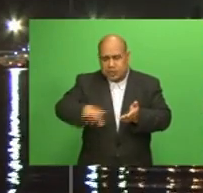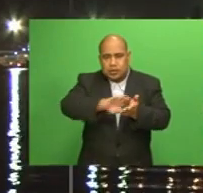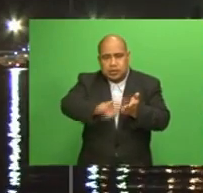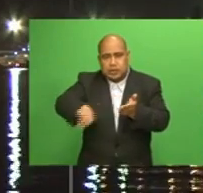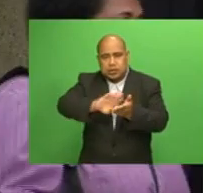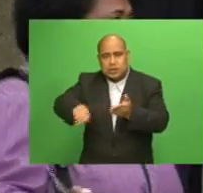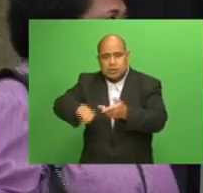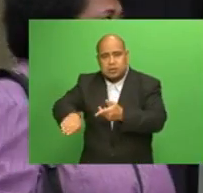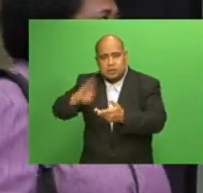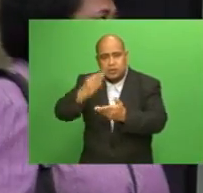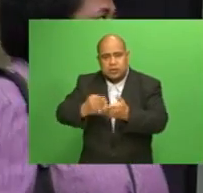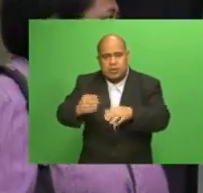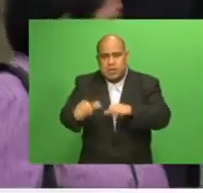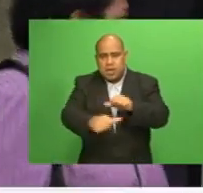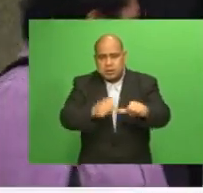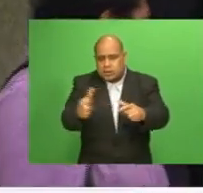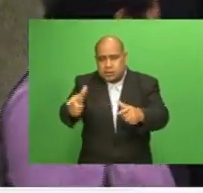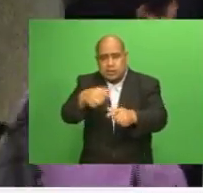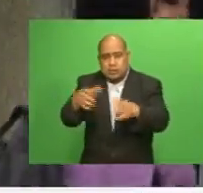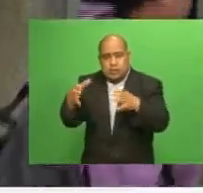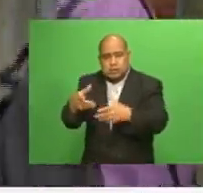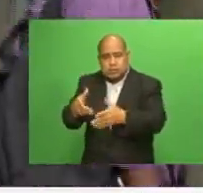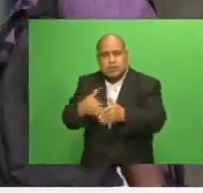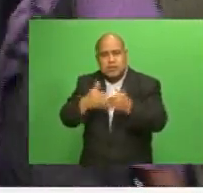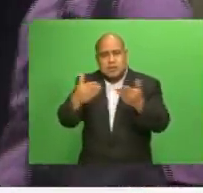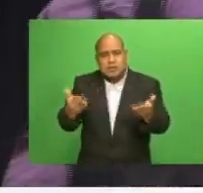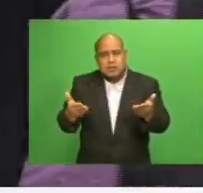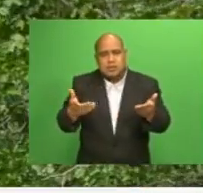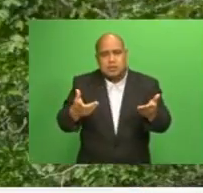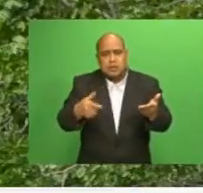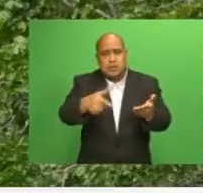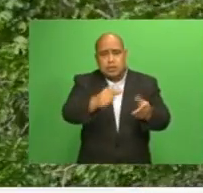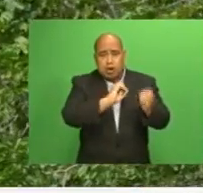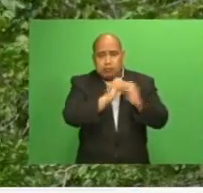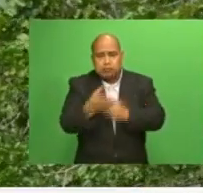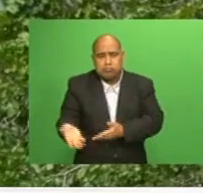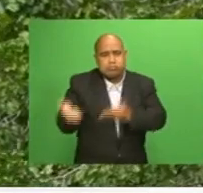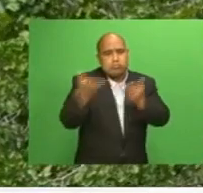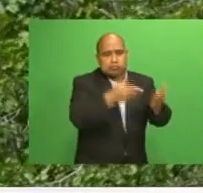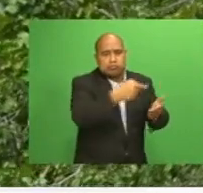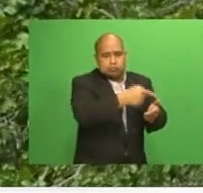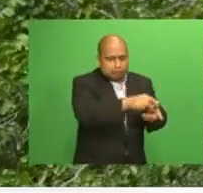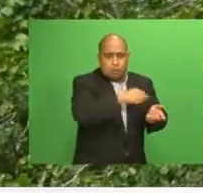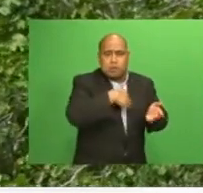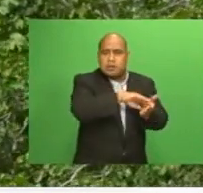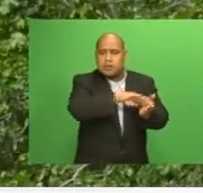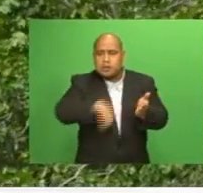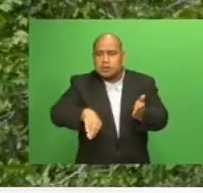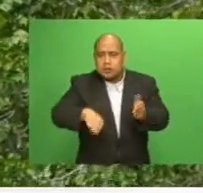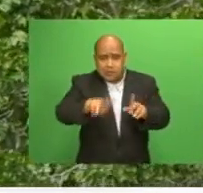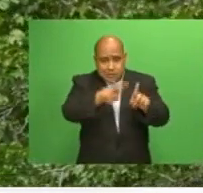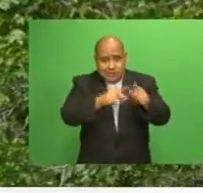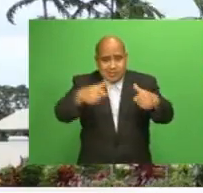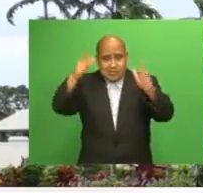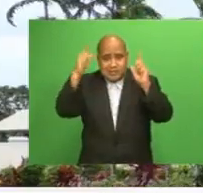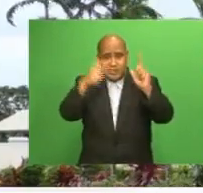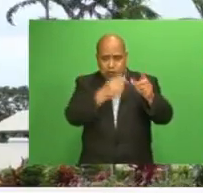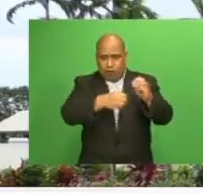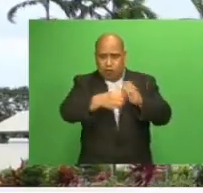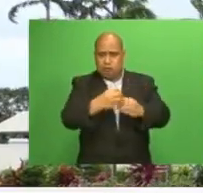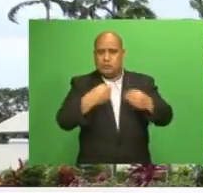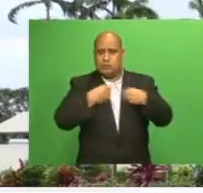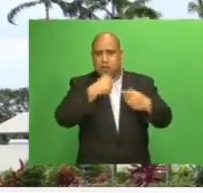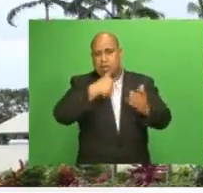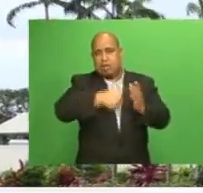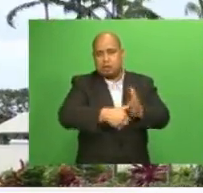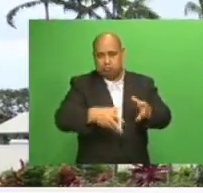Association. It was initially brought to the office of now suspended Vice-Chancellor Professor Paul Aluwalia. Pro-Chancellor Winston